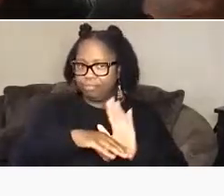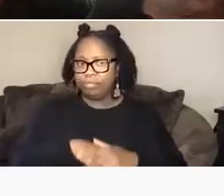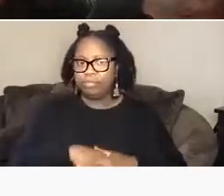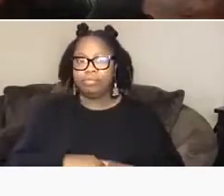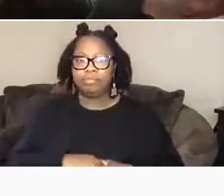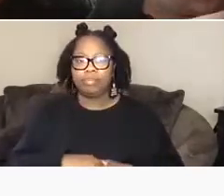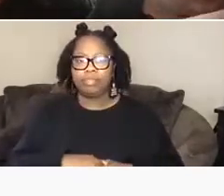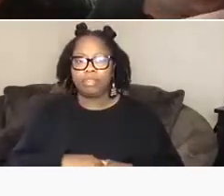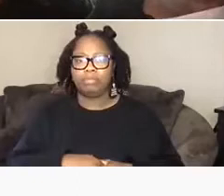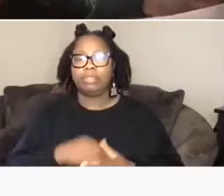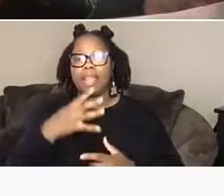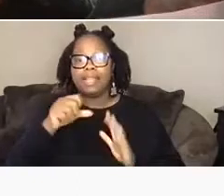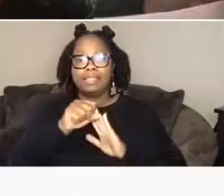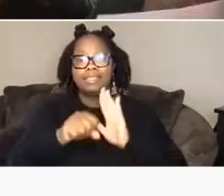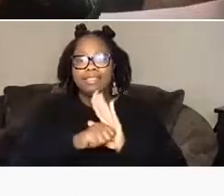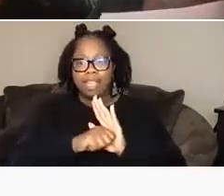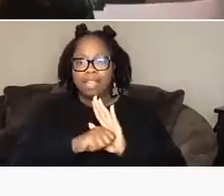Michigan. And the state of Michigan.